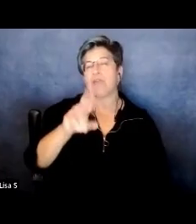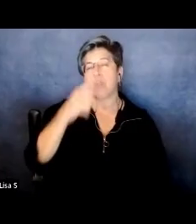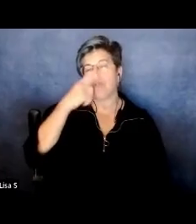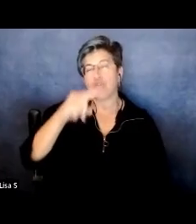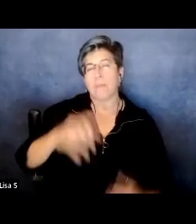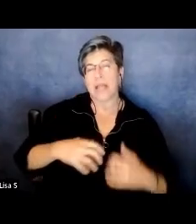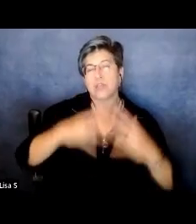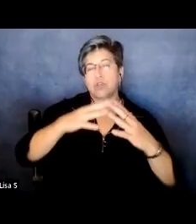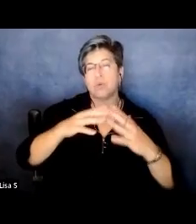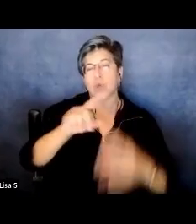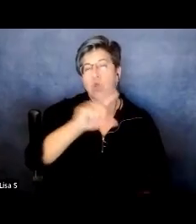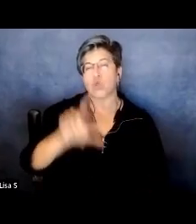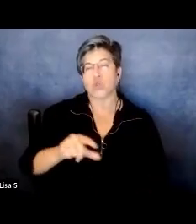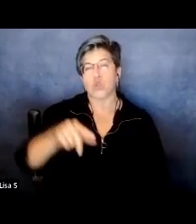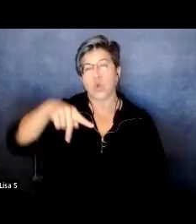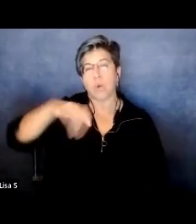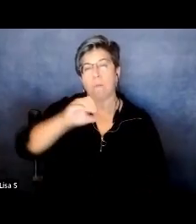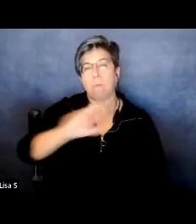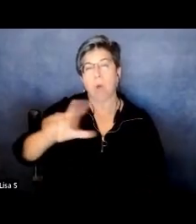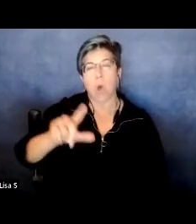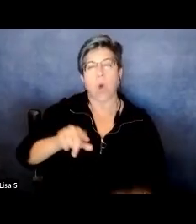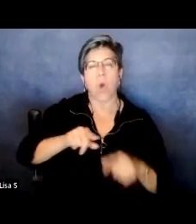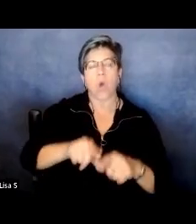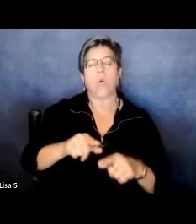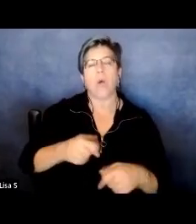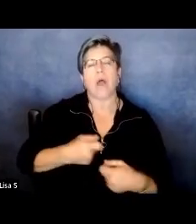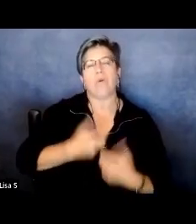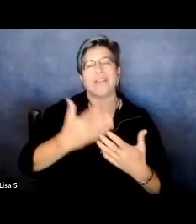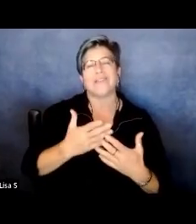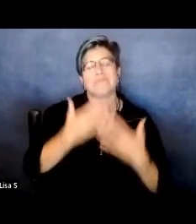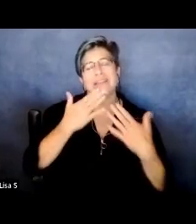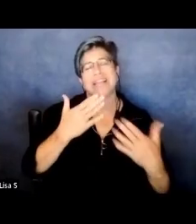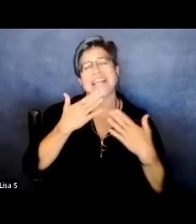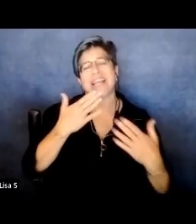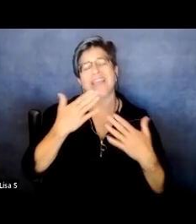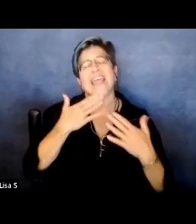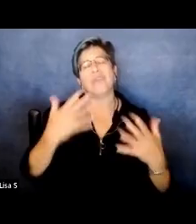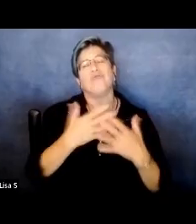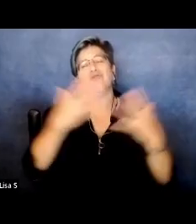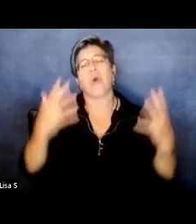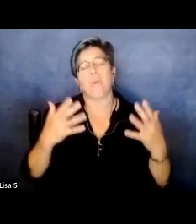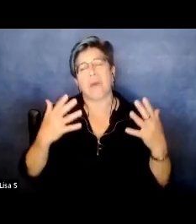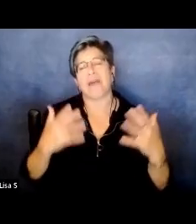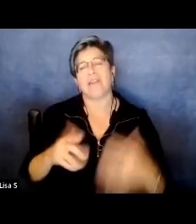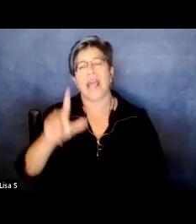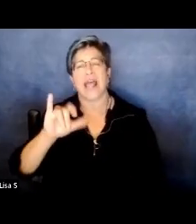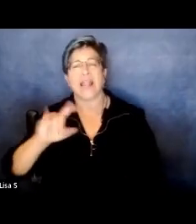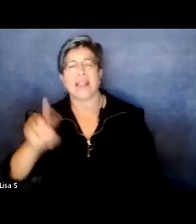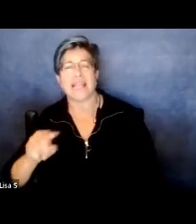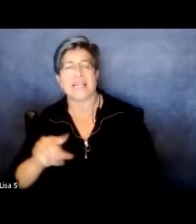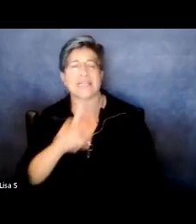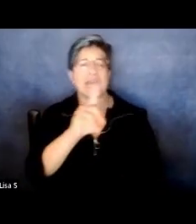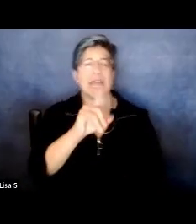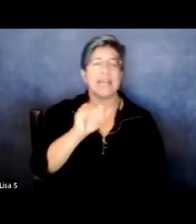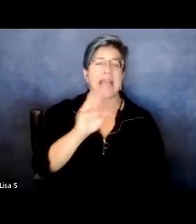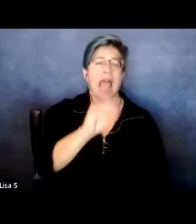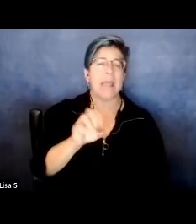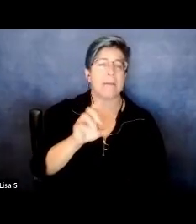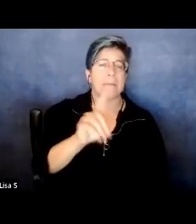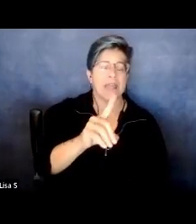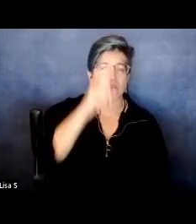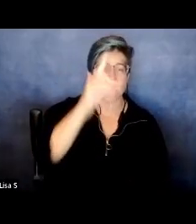Zoom poll while we express some gratitude. Thank you so very much to Liz and Diamond for sharing